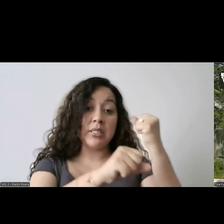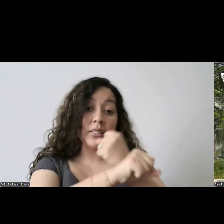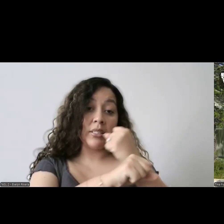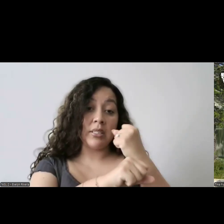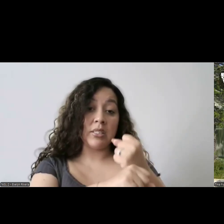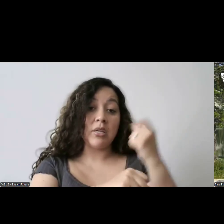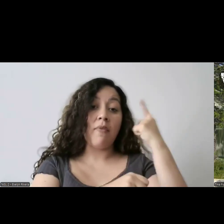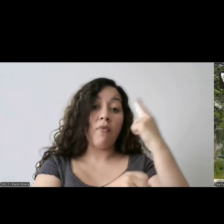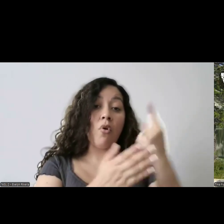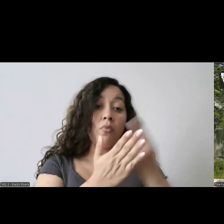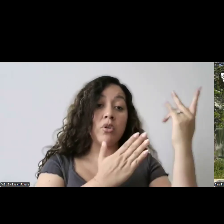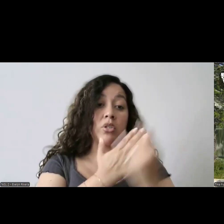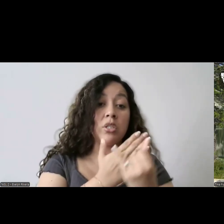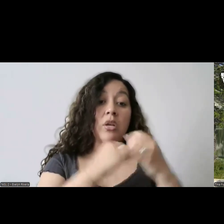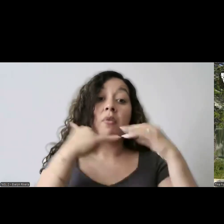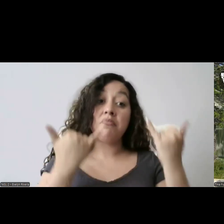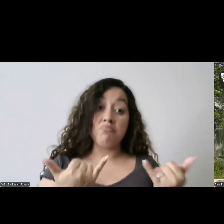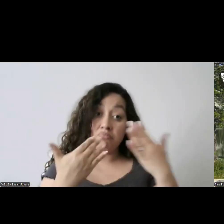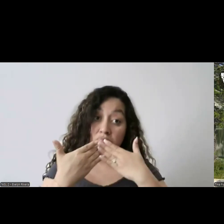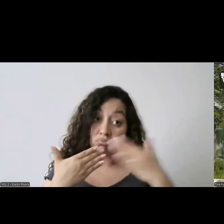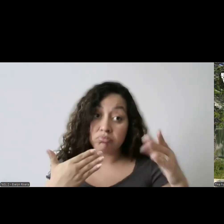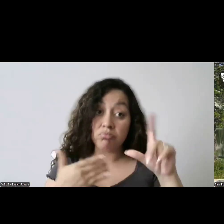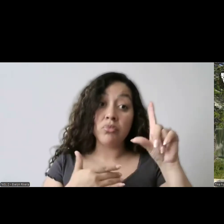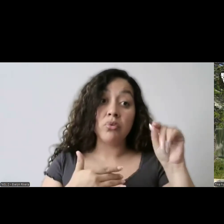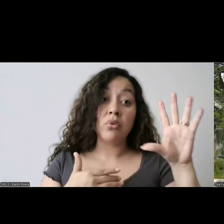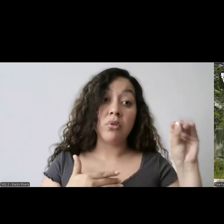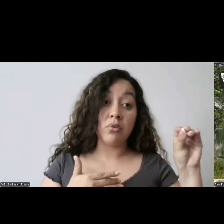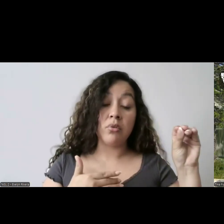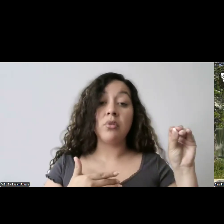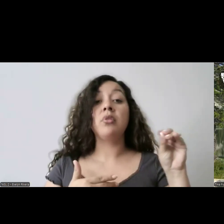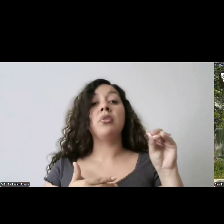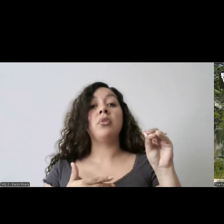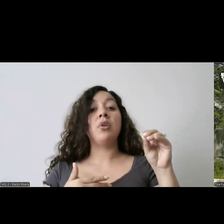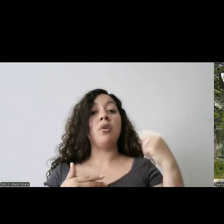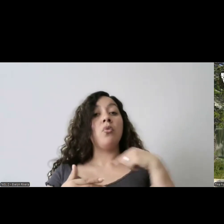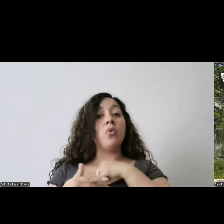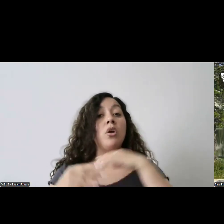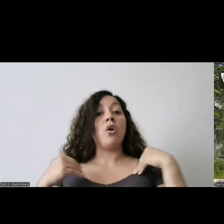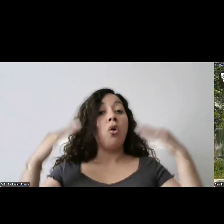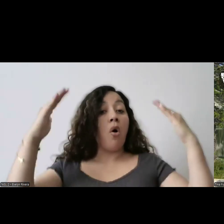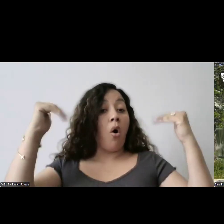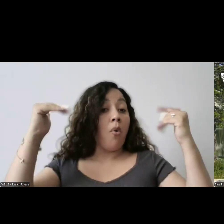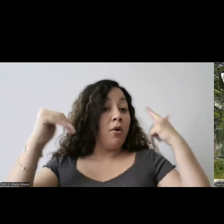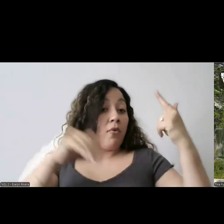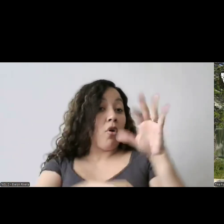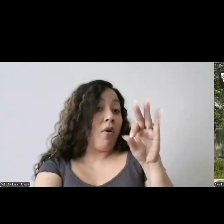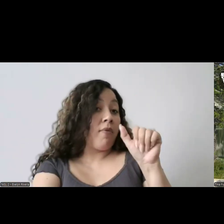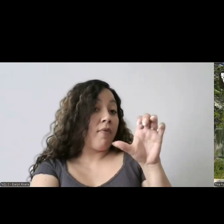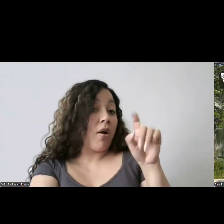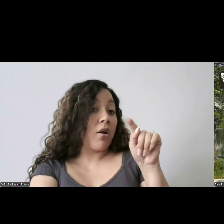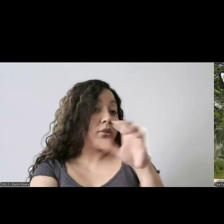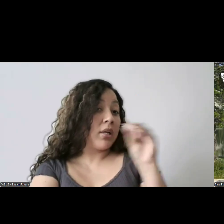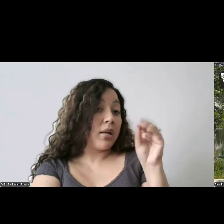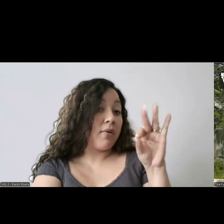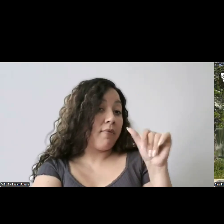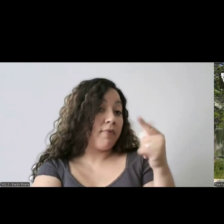until 2050. And we are anticipating the publication of facts and figures by early fall.